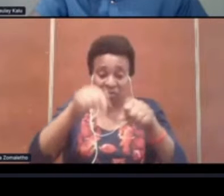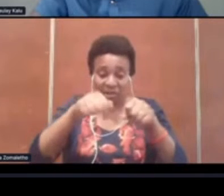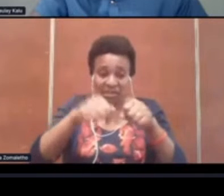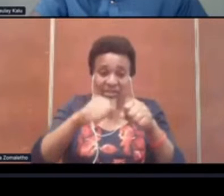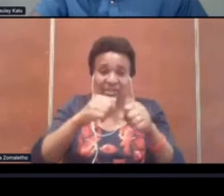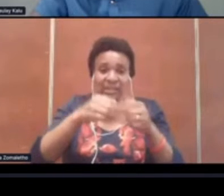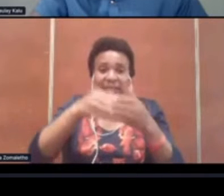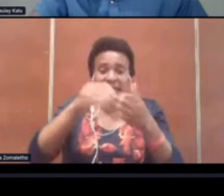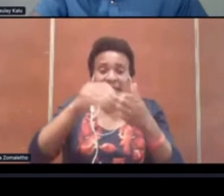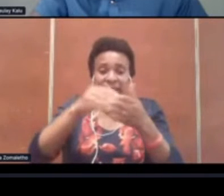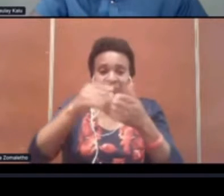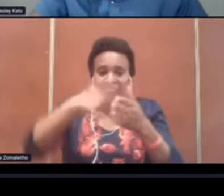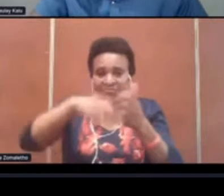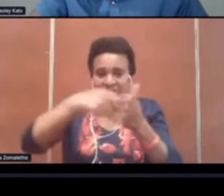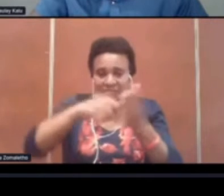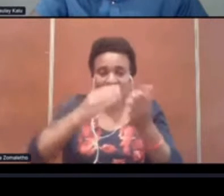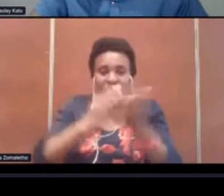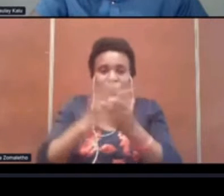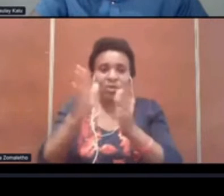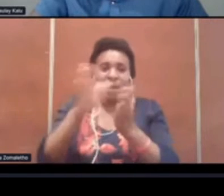remittances through the bank